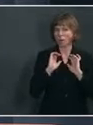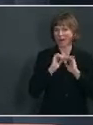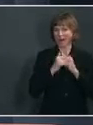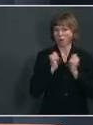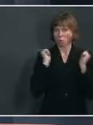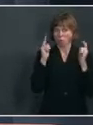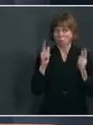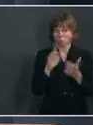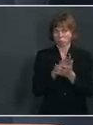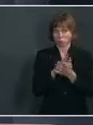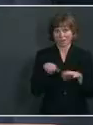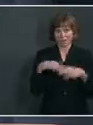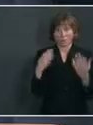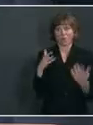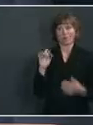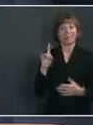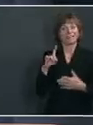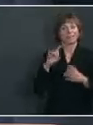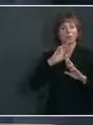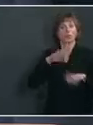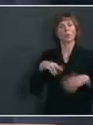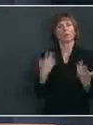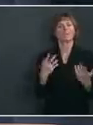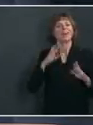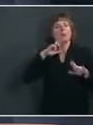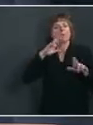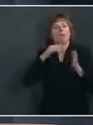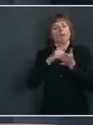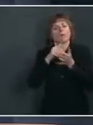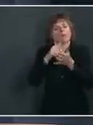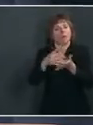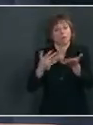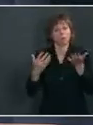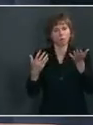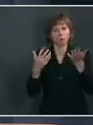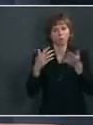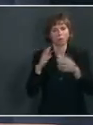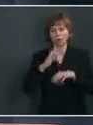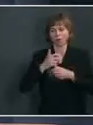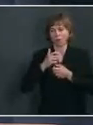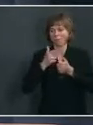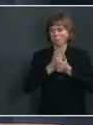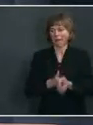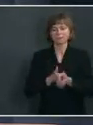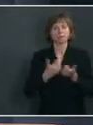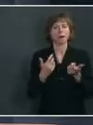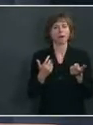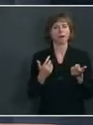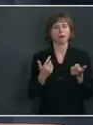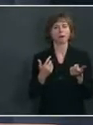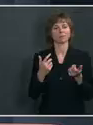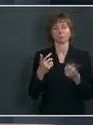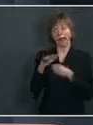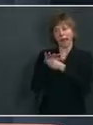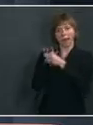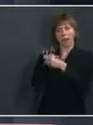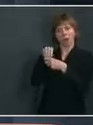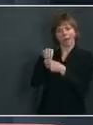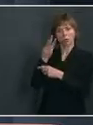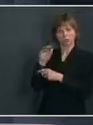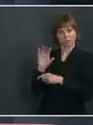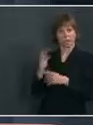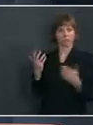can open. They did a report, as they do reports frequently, based on an area in Wisconsin.